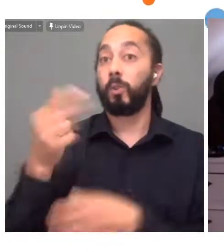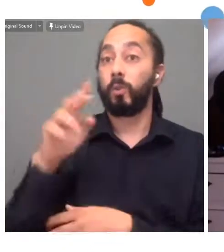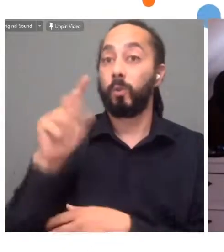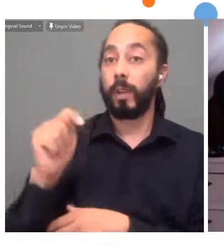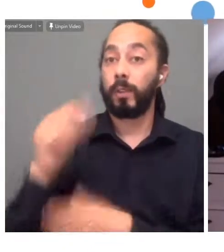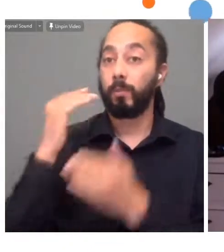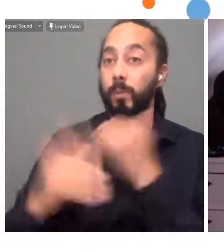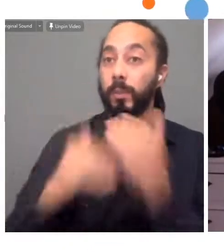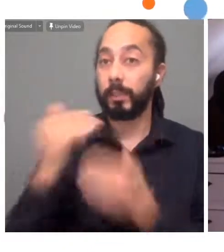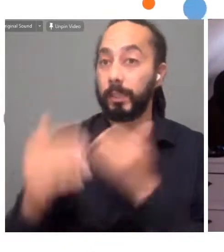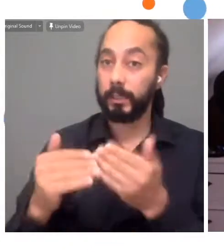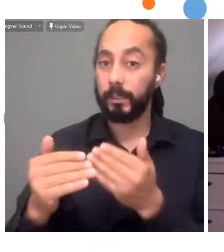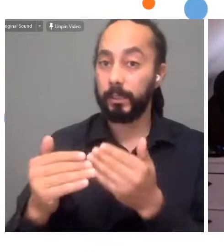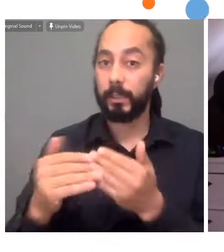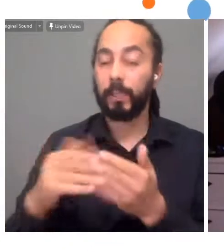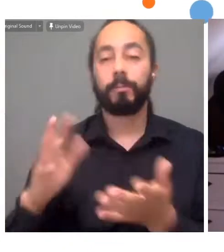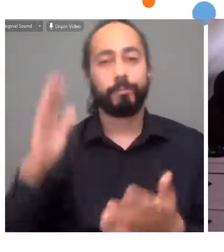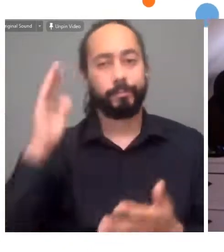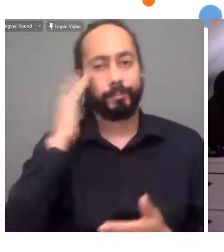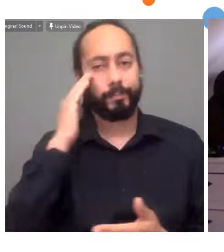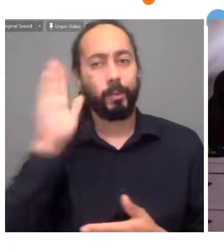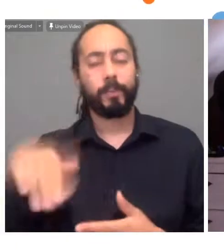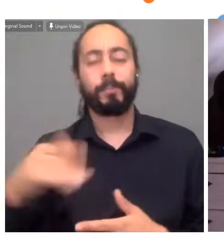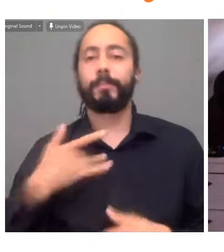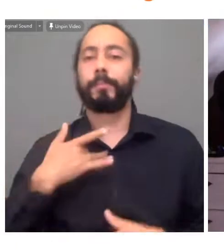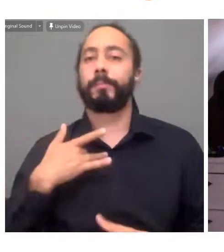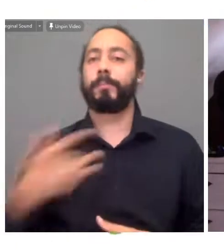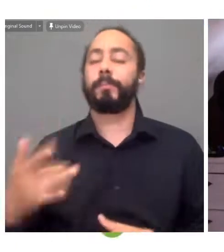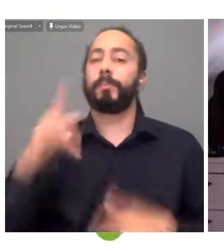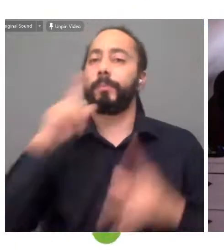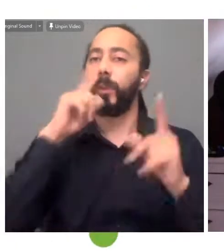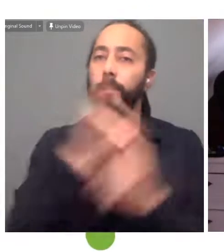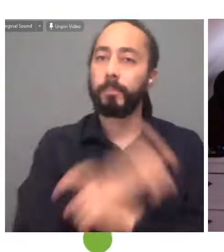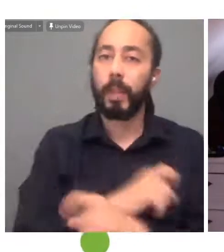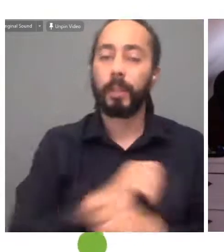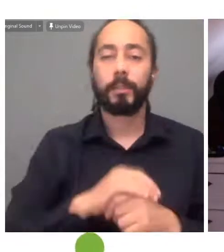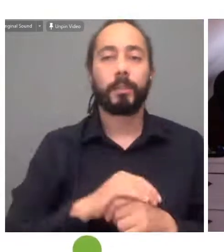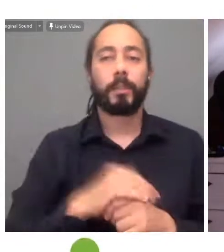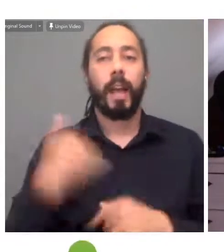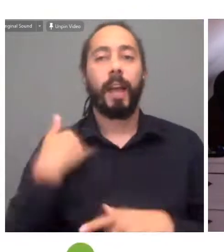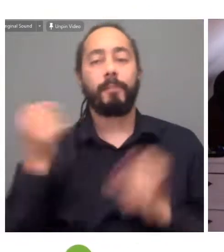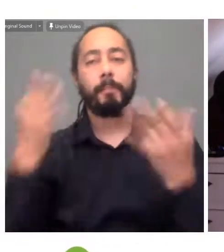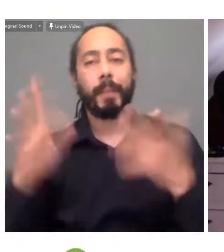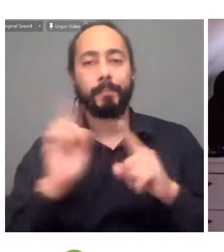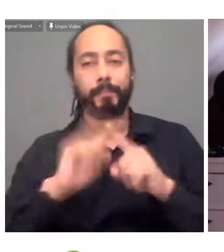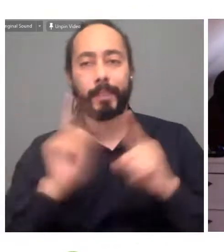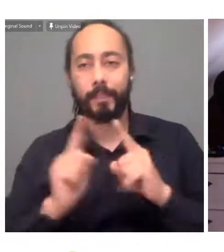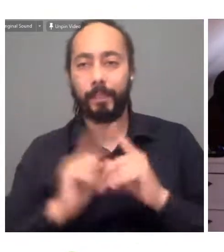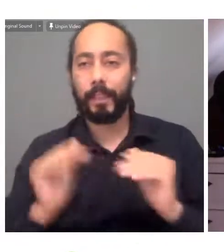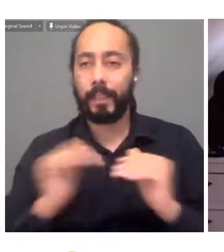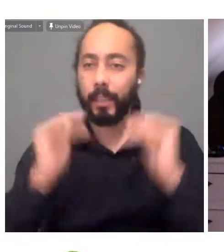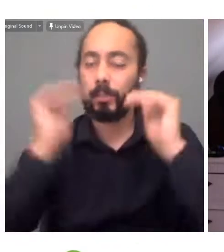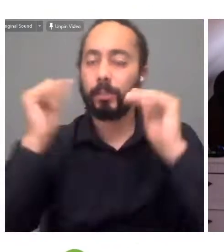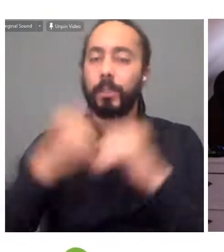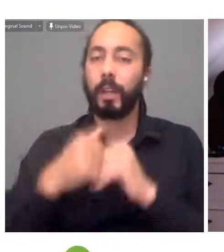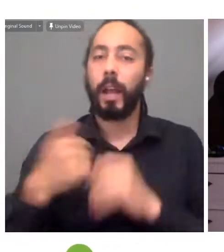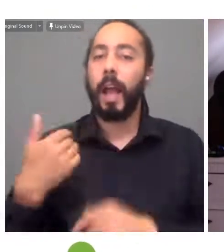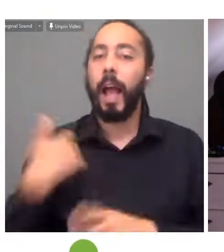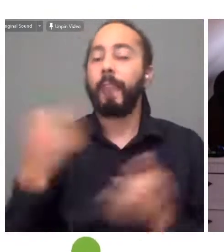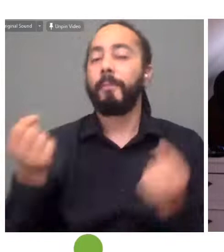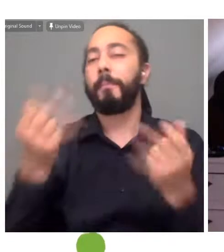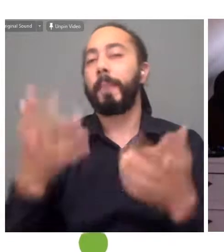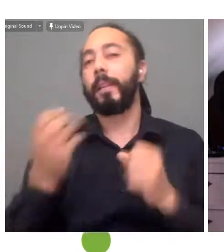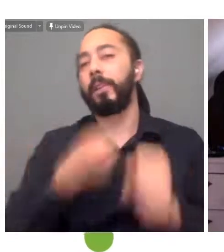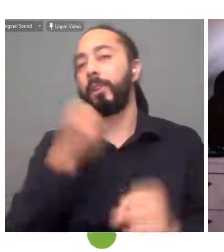often complex, as you know, require many layers. We have project grants, we have multi-year grants. It seems when you get a project